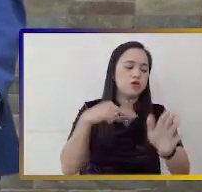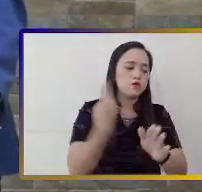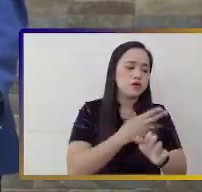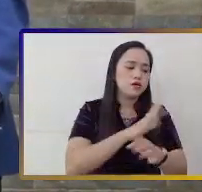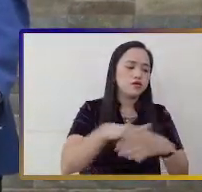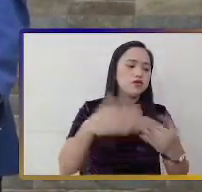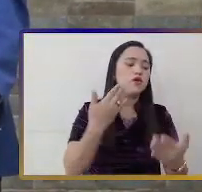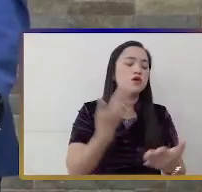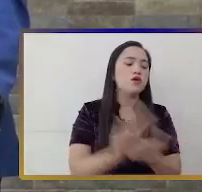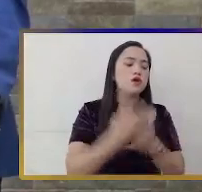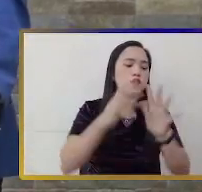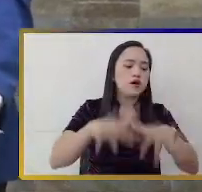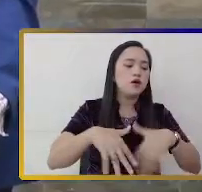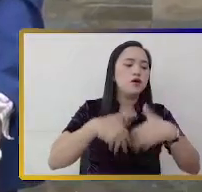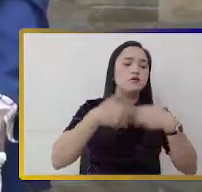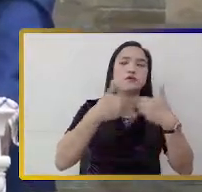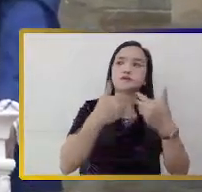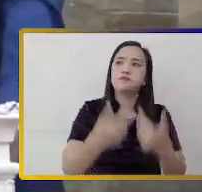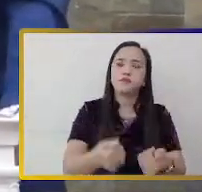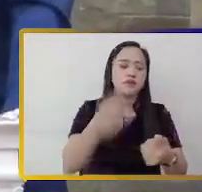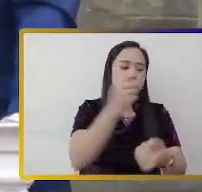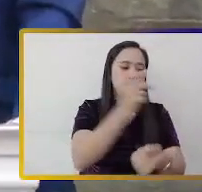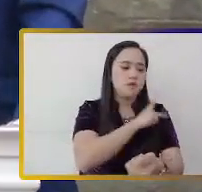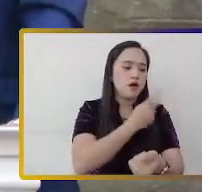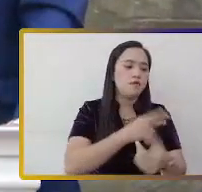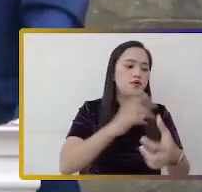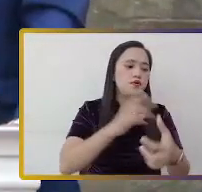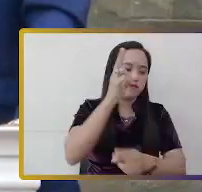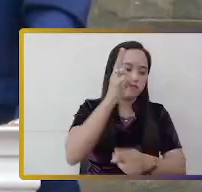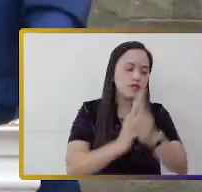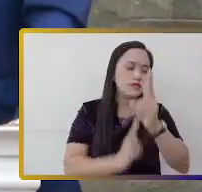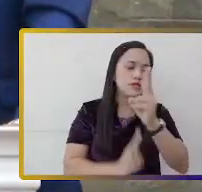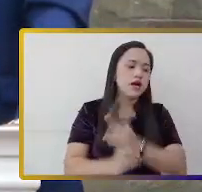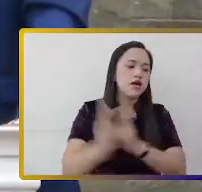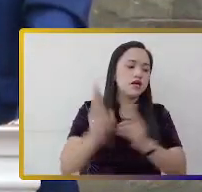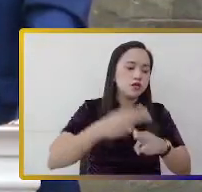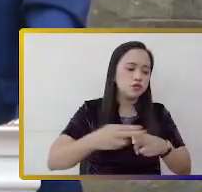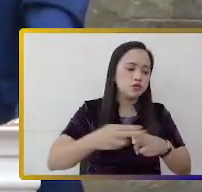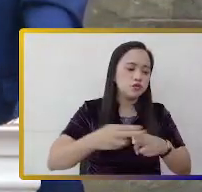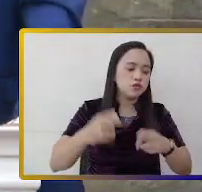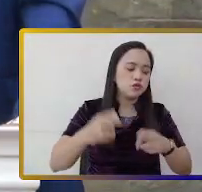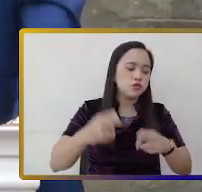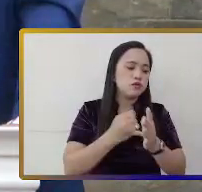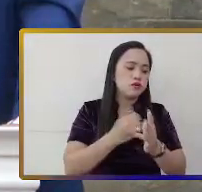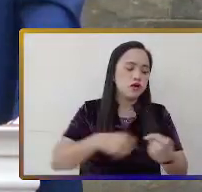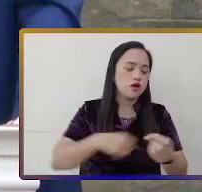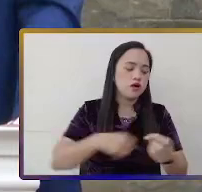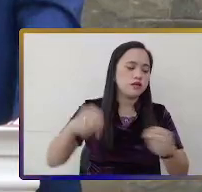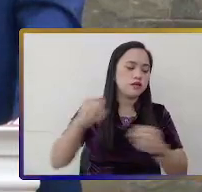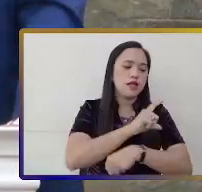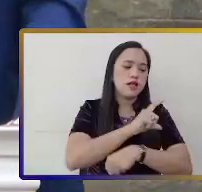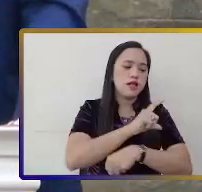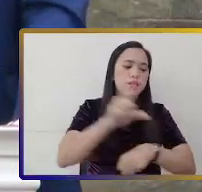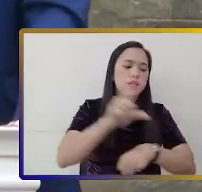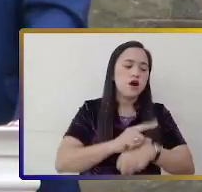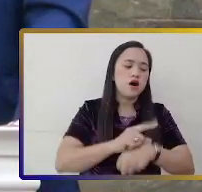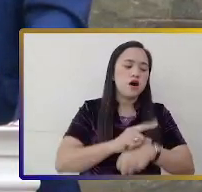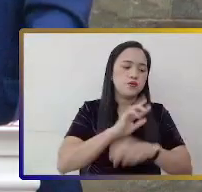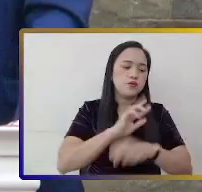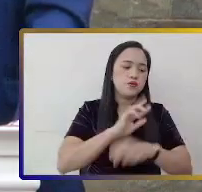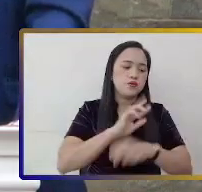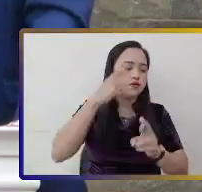show us all how the power of his hand soon will sweep across this land. Are